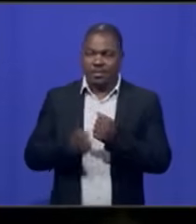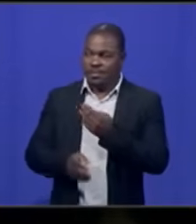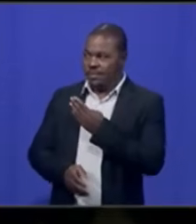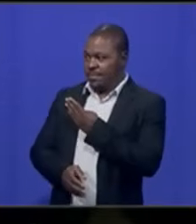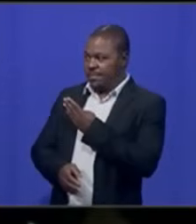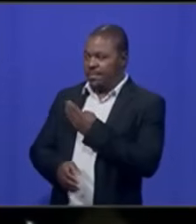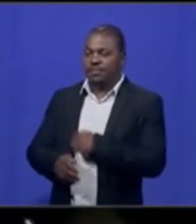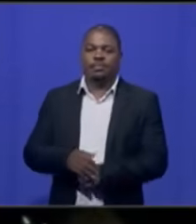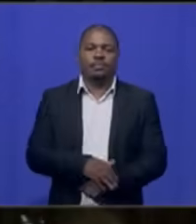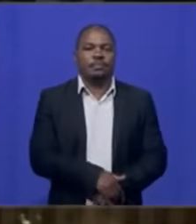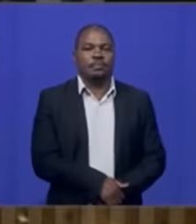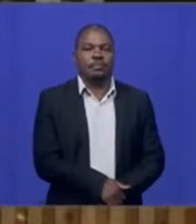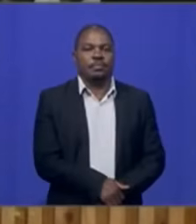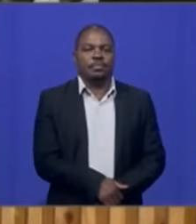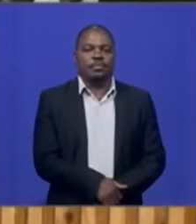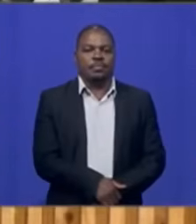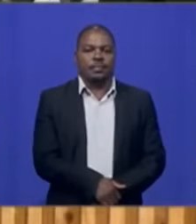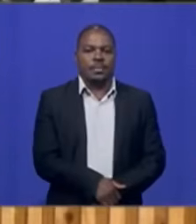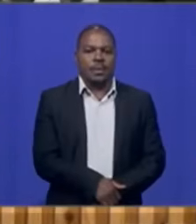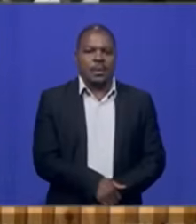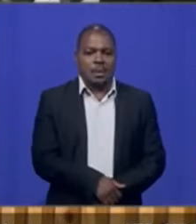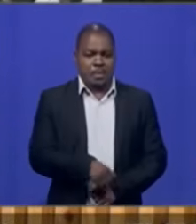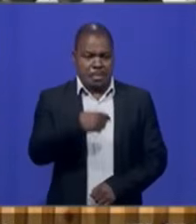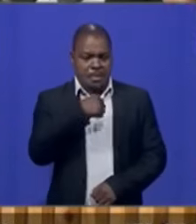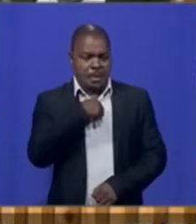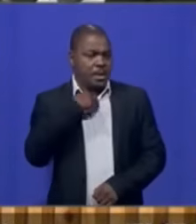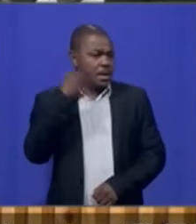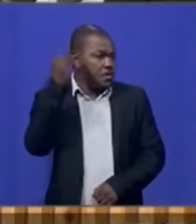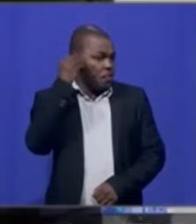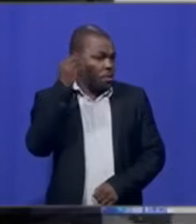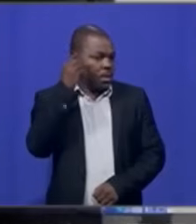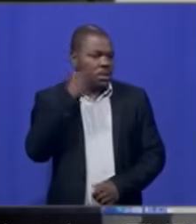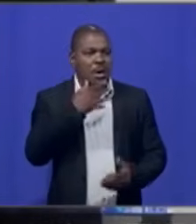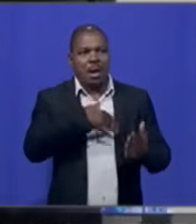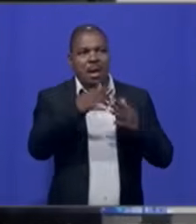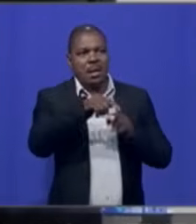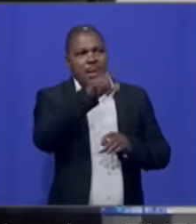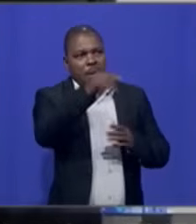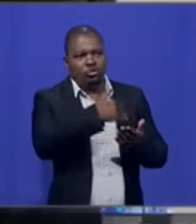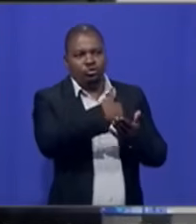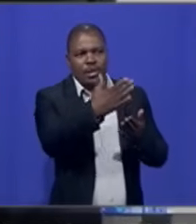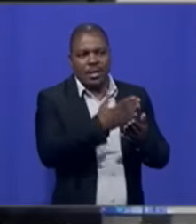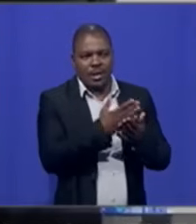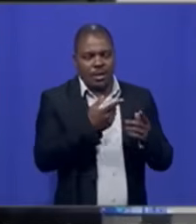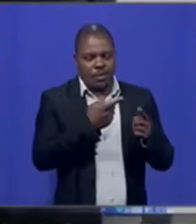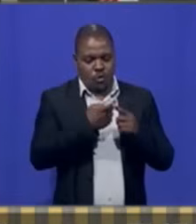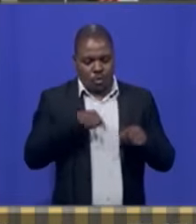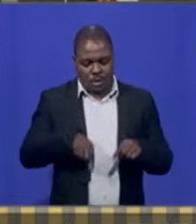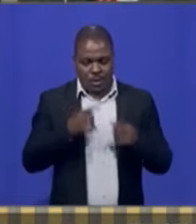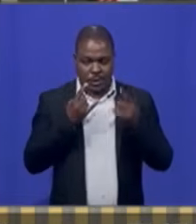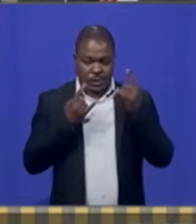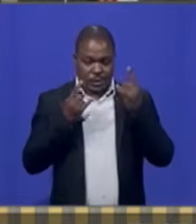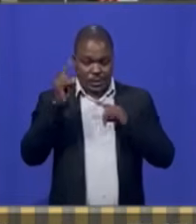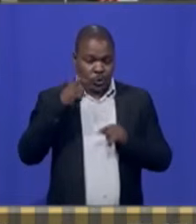pele. I have not shared any information with any other person outside the city of Tshwane.